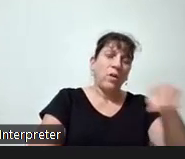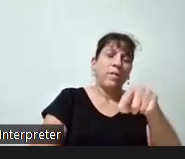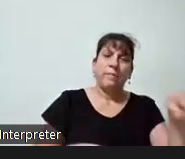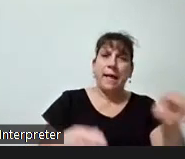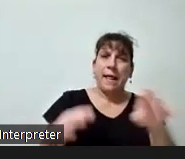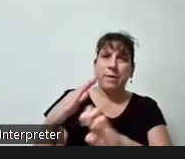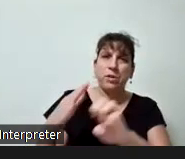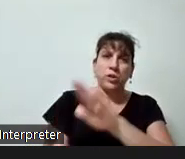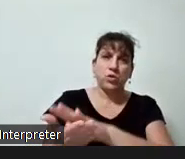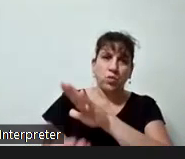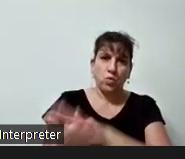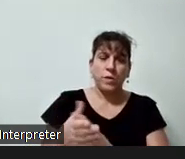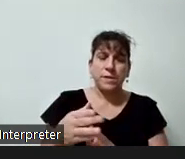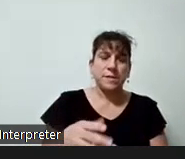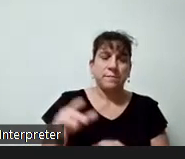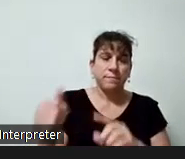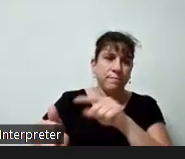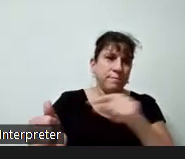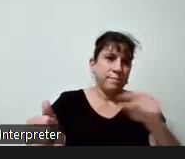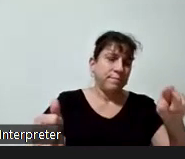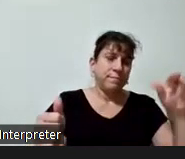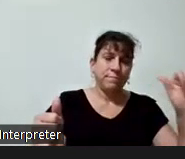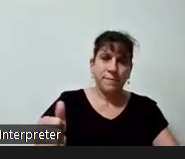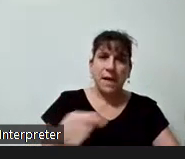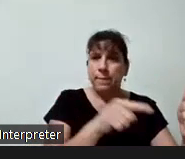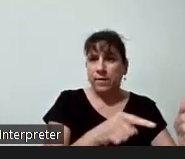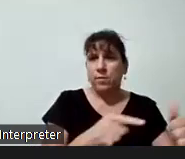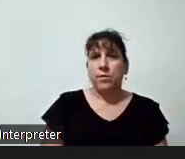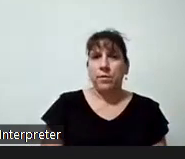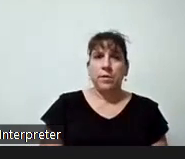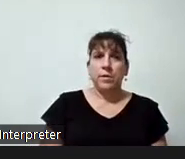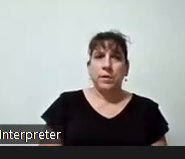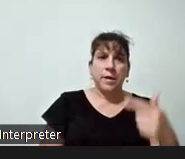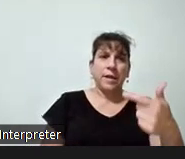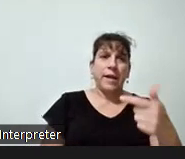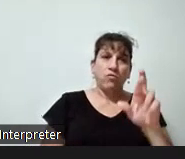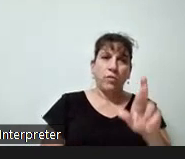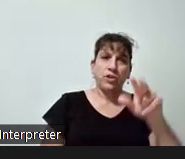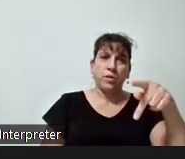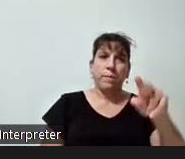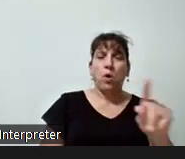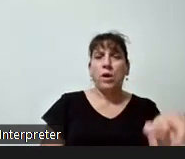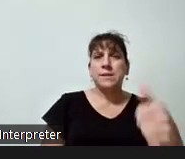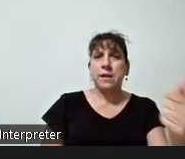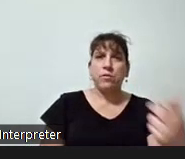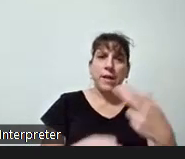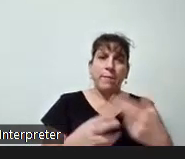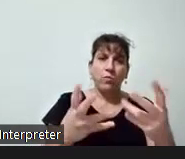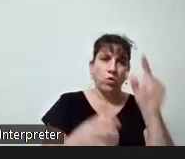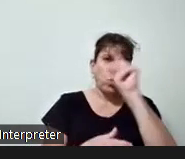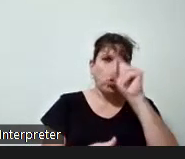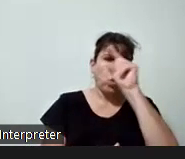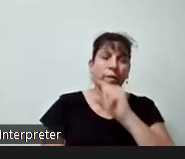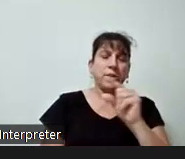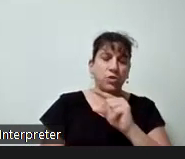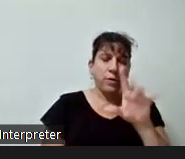School is right now. But yeah, 5211 Flintridge Drive. Glenridge Park is another name if you want to Google it, but that's how you can find